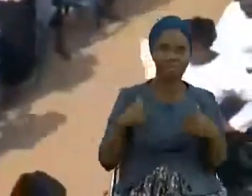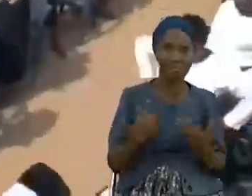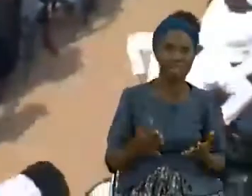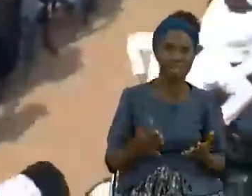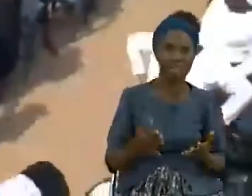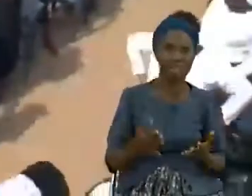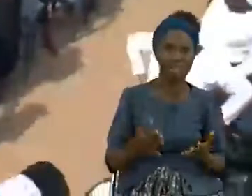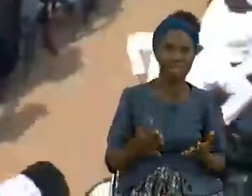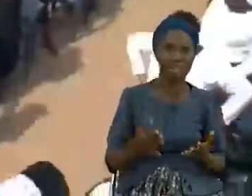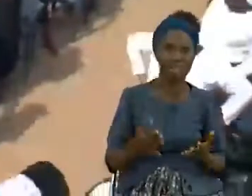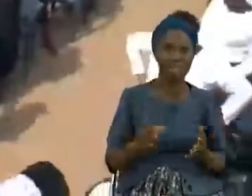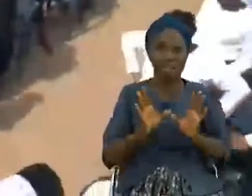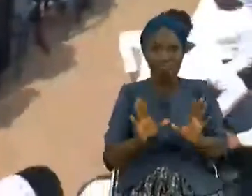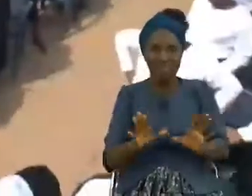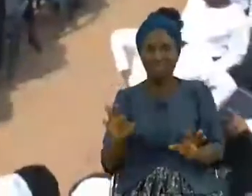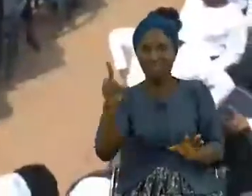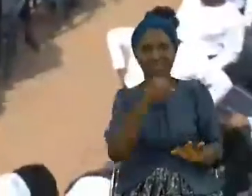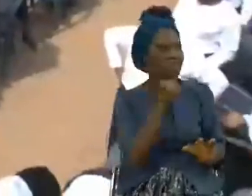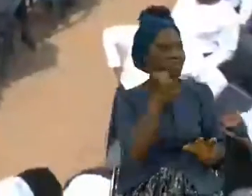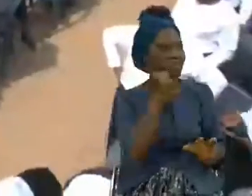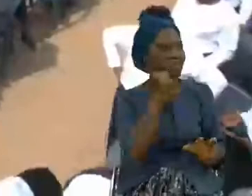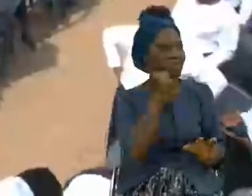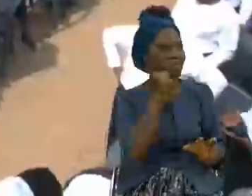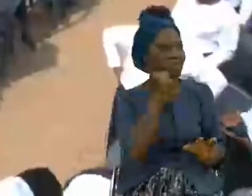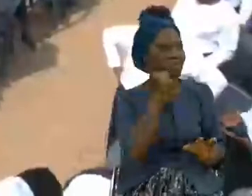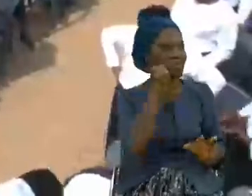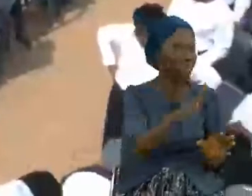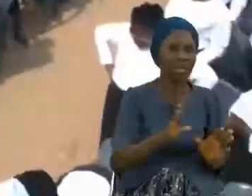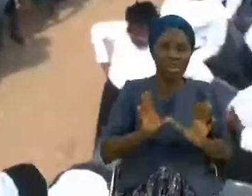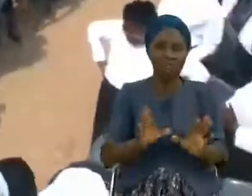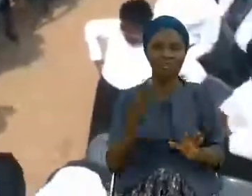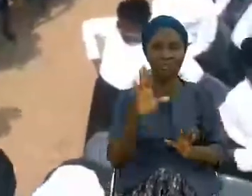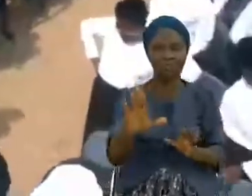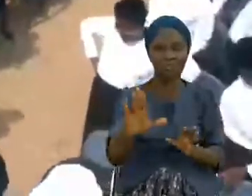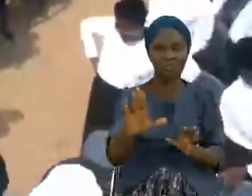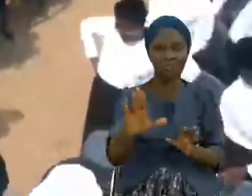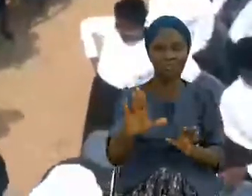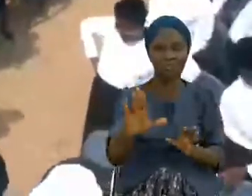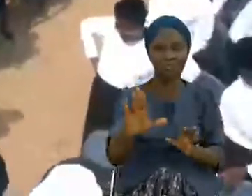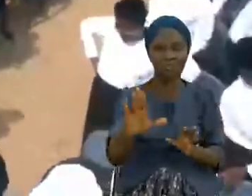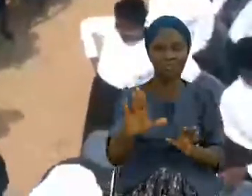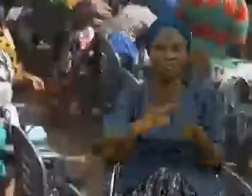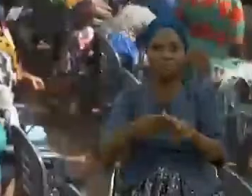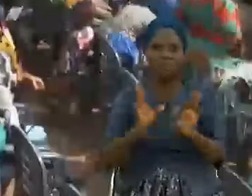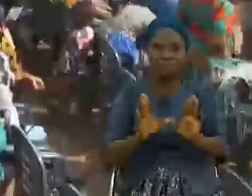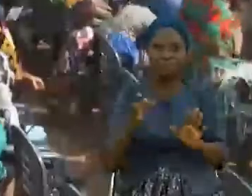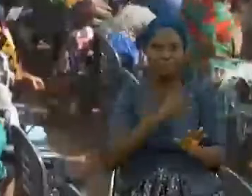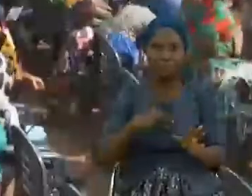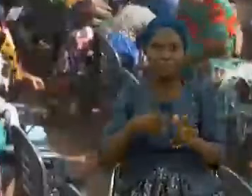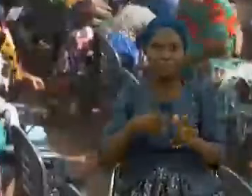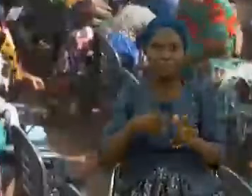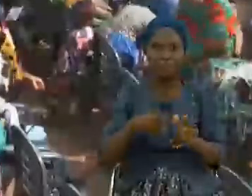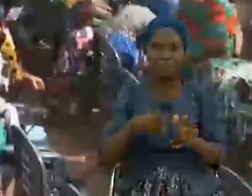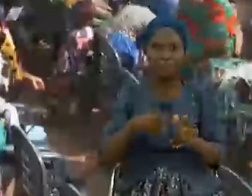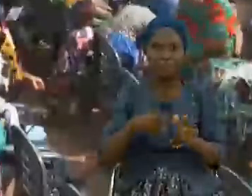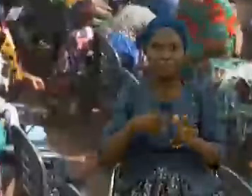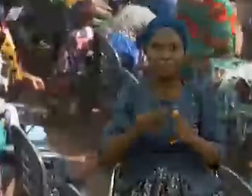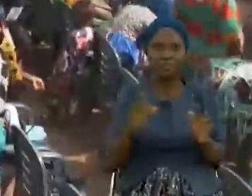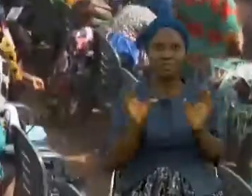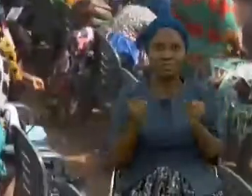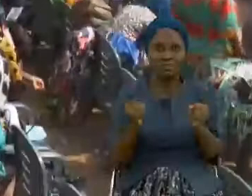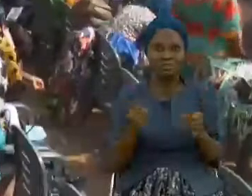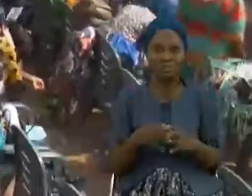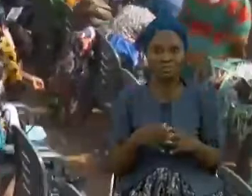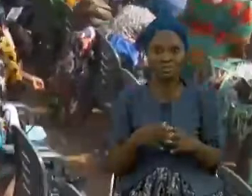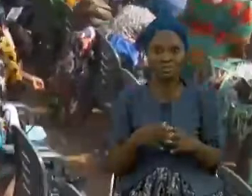neighbor afraid of members and your tremble before you fail man before he made about the